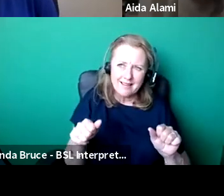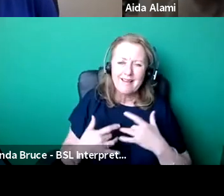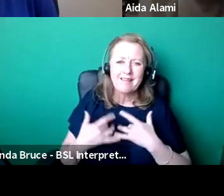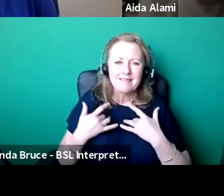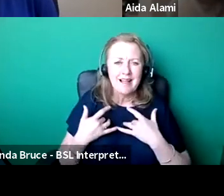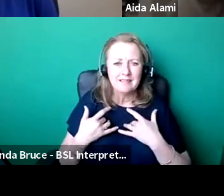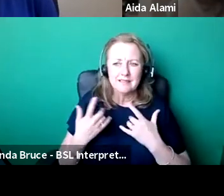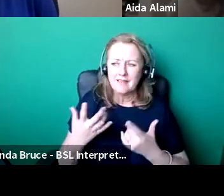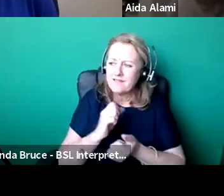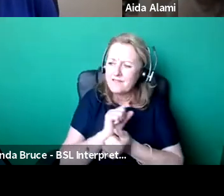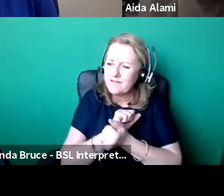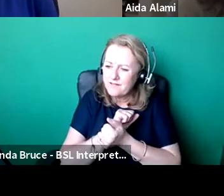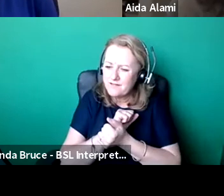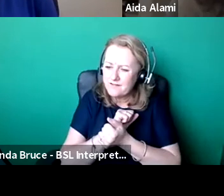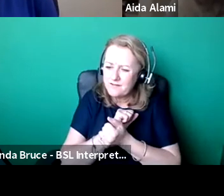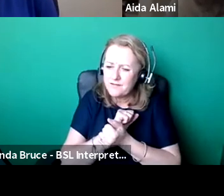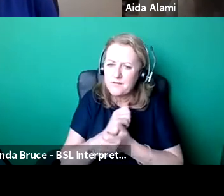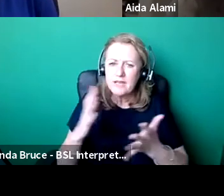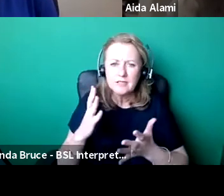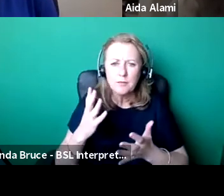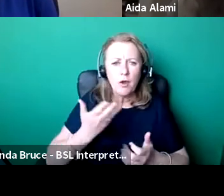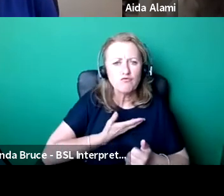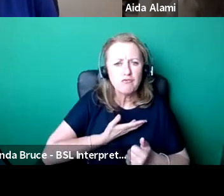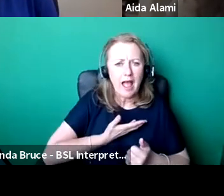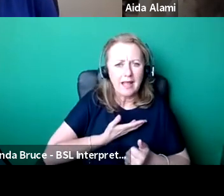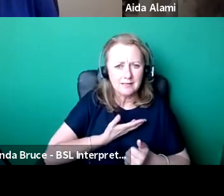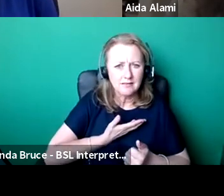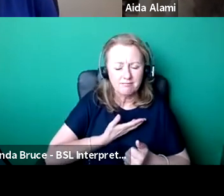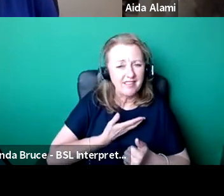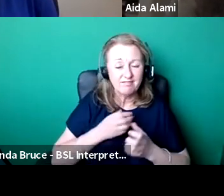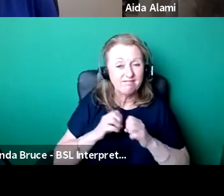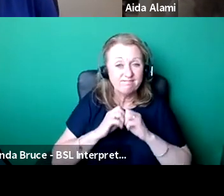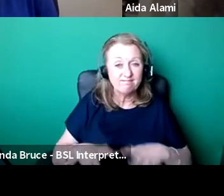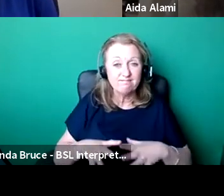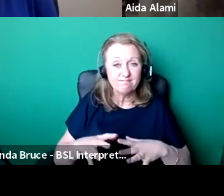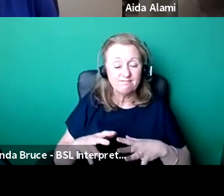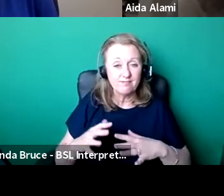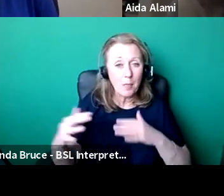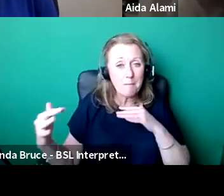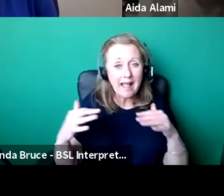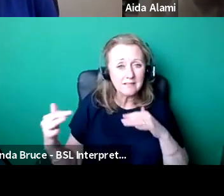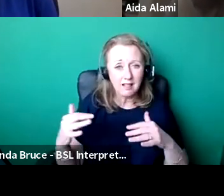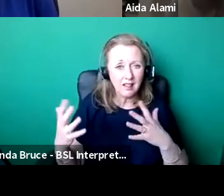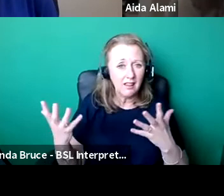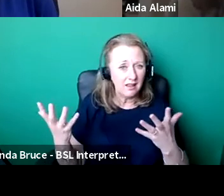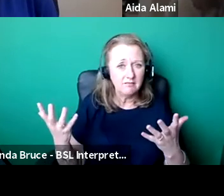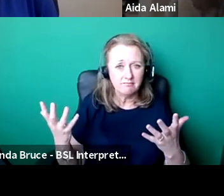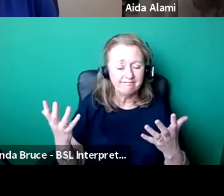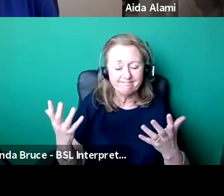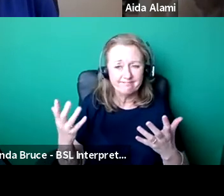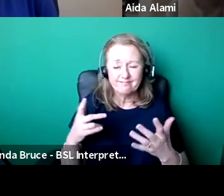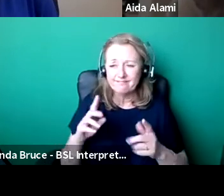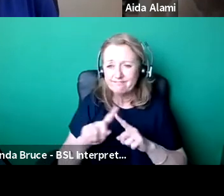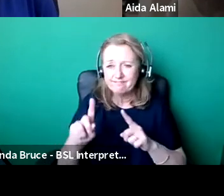freedom rights activists have just lost the battle. It just feels that way in many places. Egypt